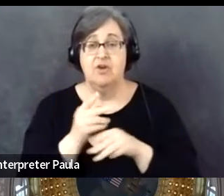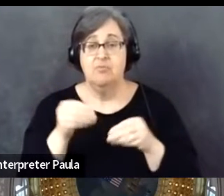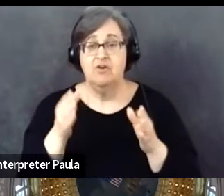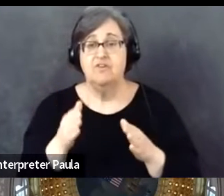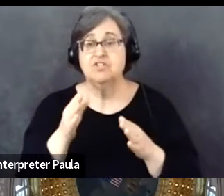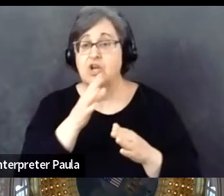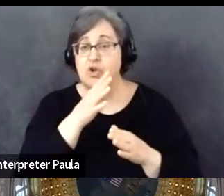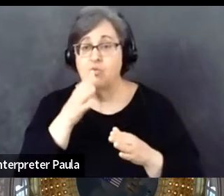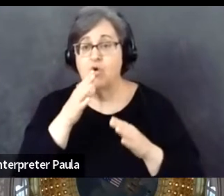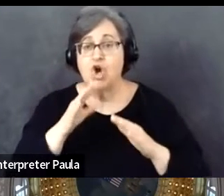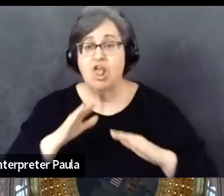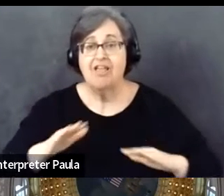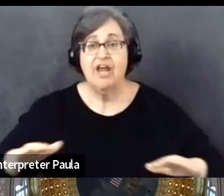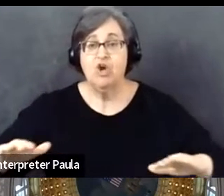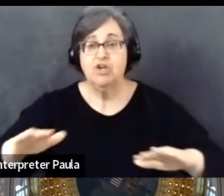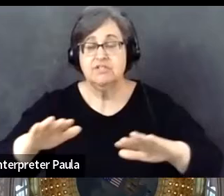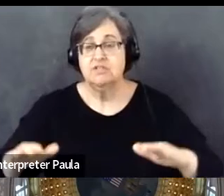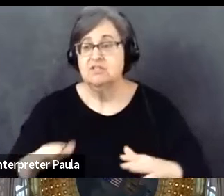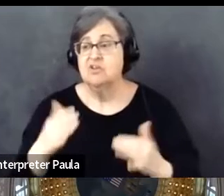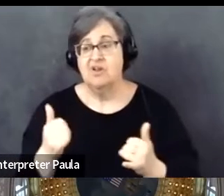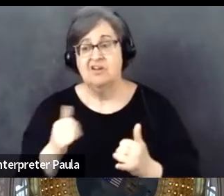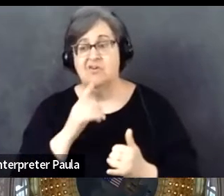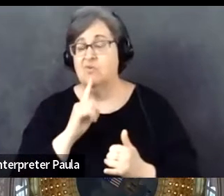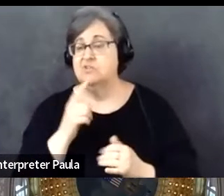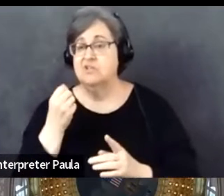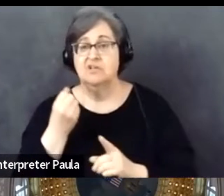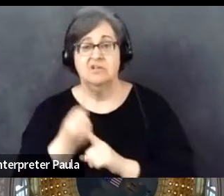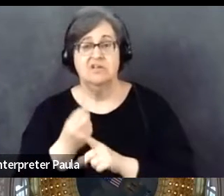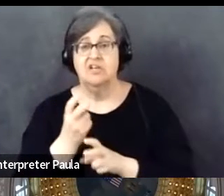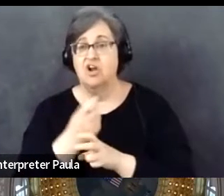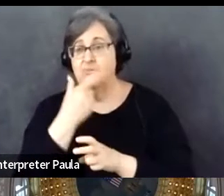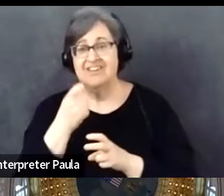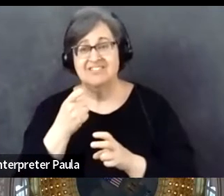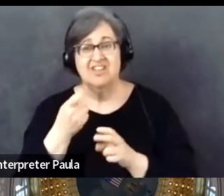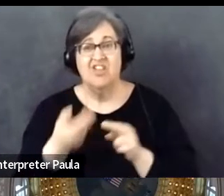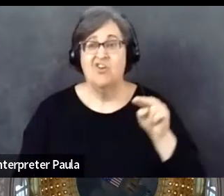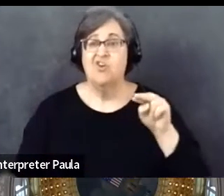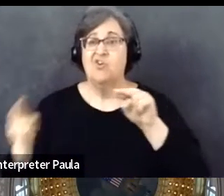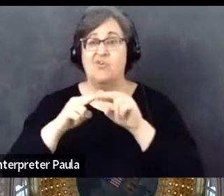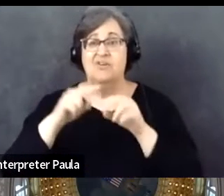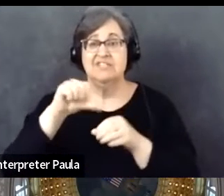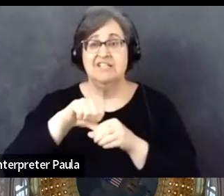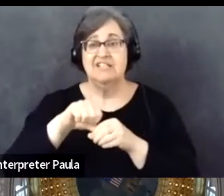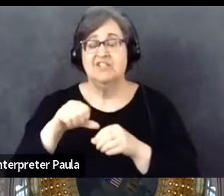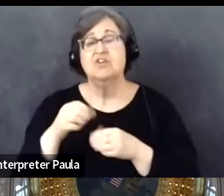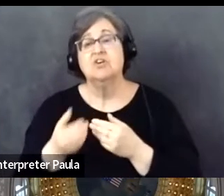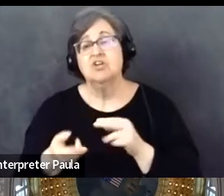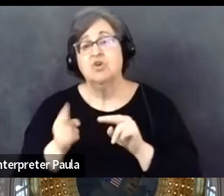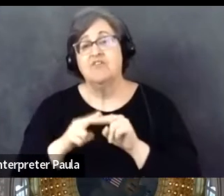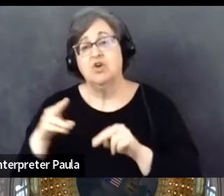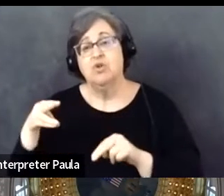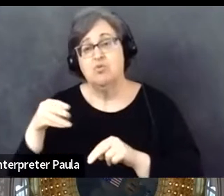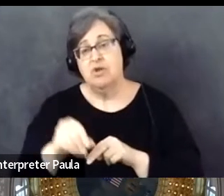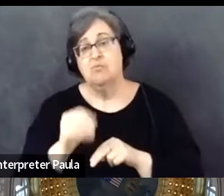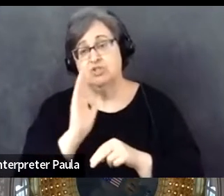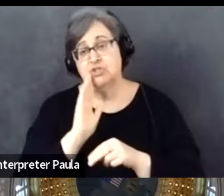rural areas that are being really hit hard by the rising costs of gas. So increasing those reimbursements